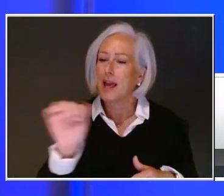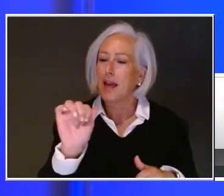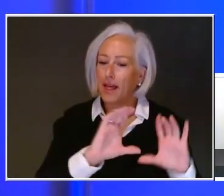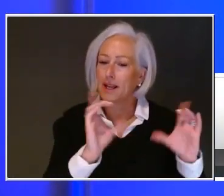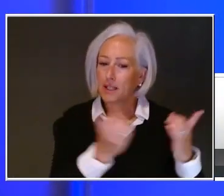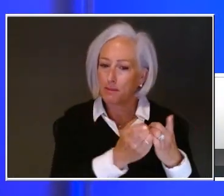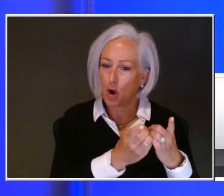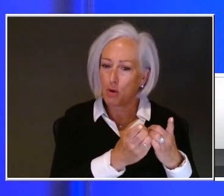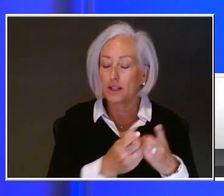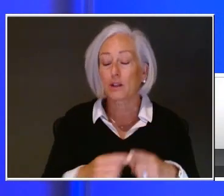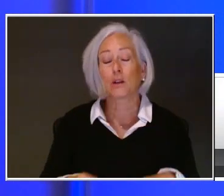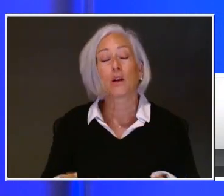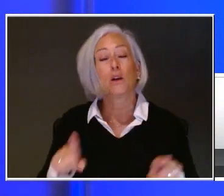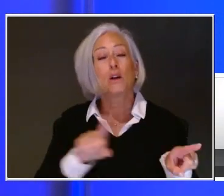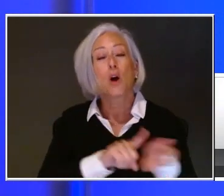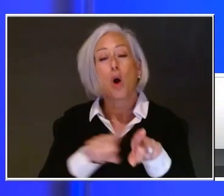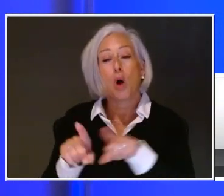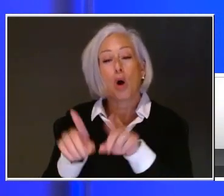think it